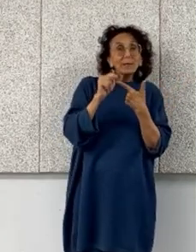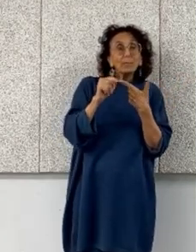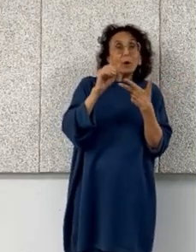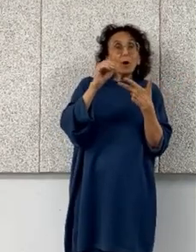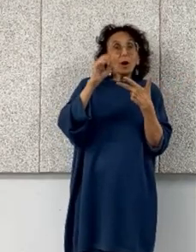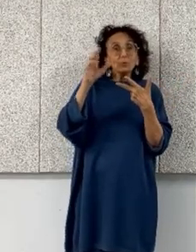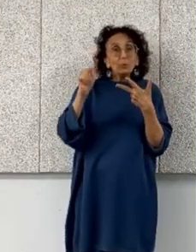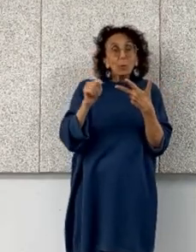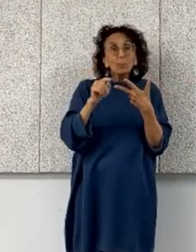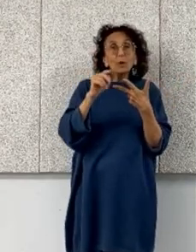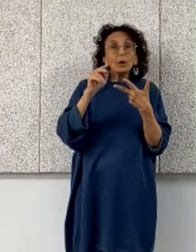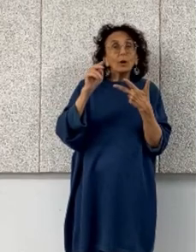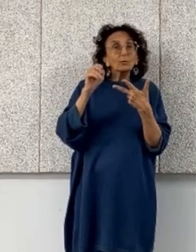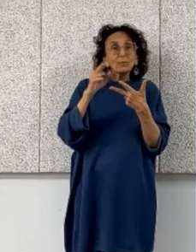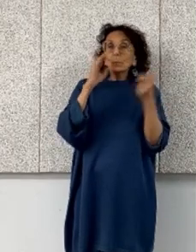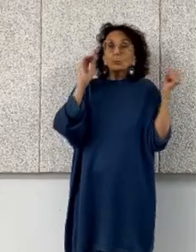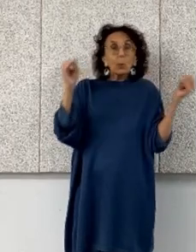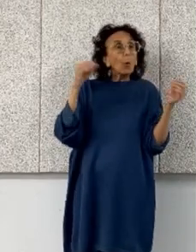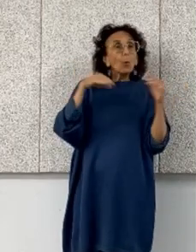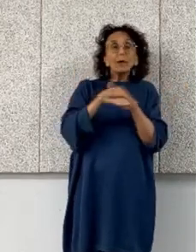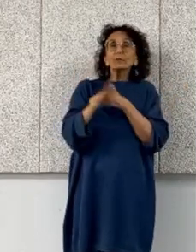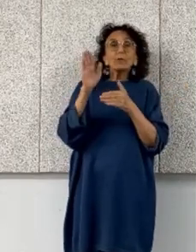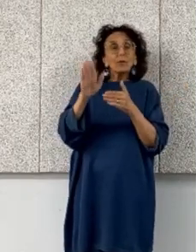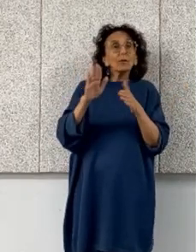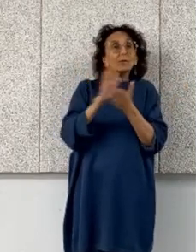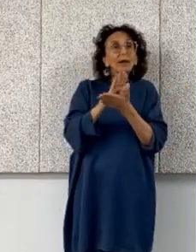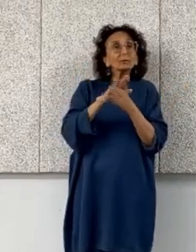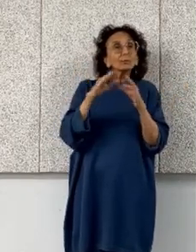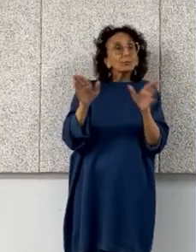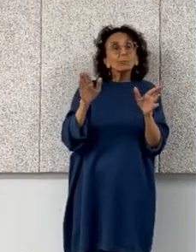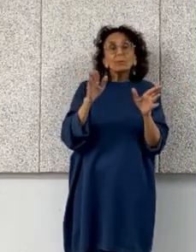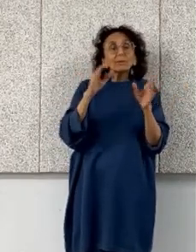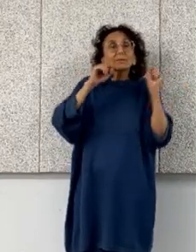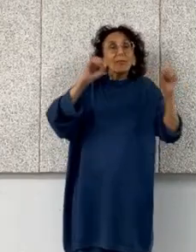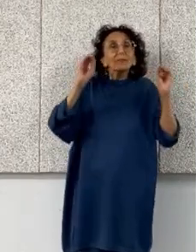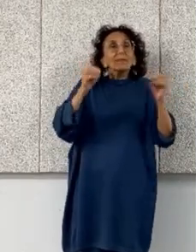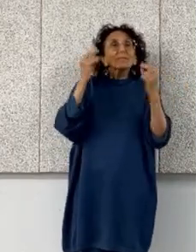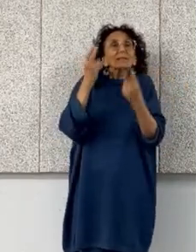know, all sorts of feelings of guilt or whatever, but we went, mm-hmm, worked through it.